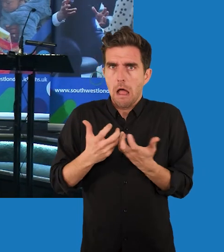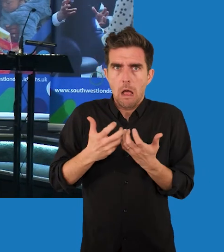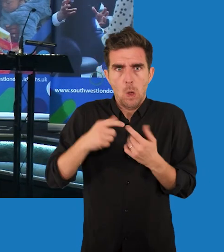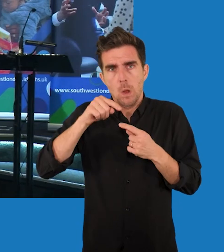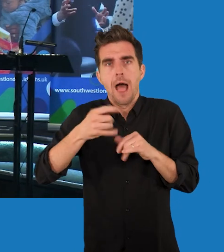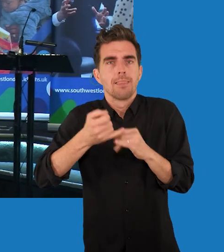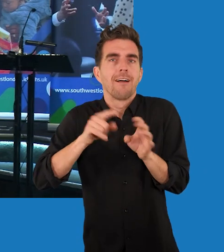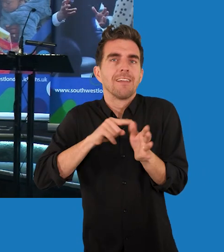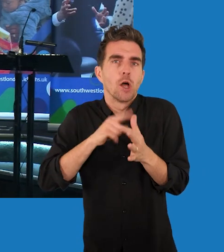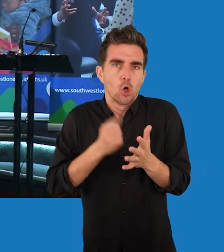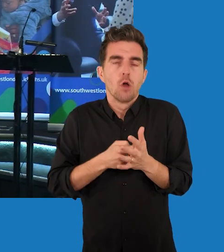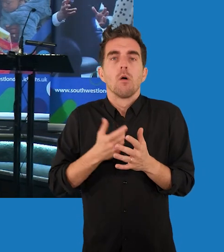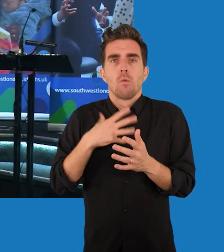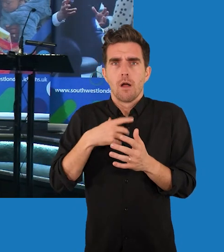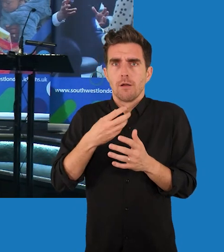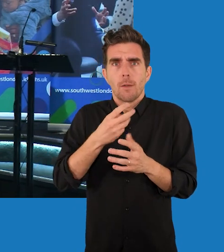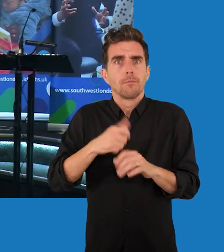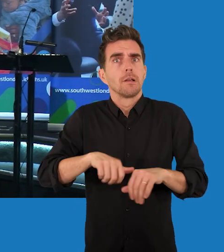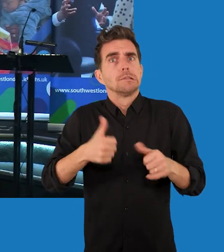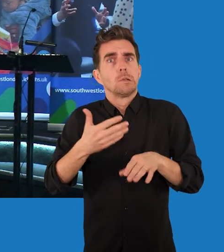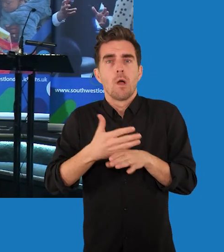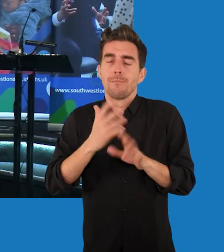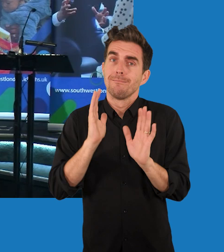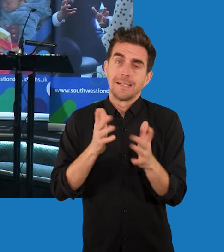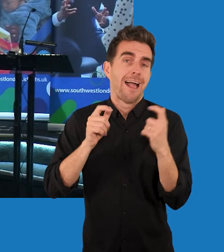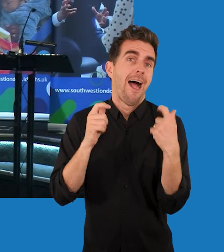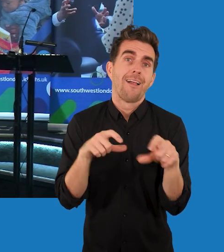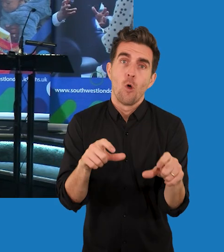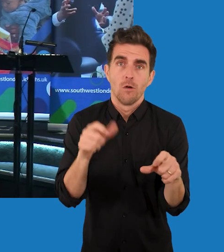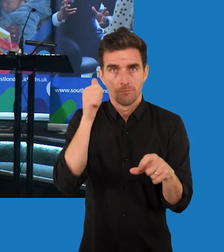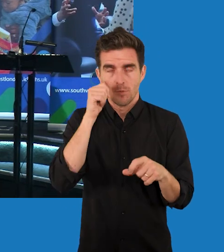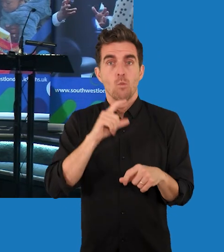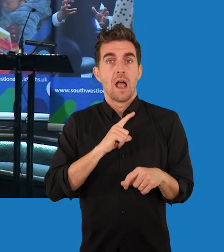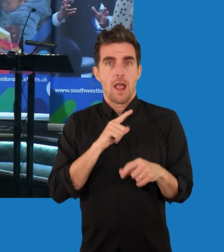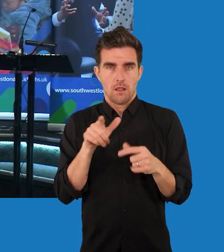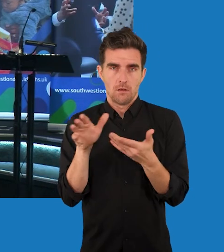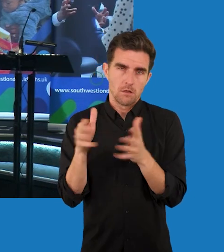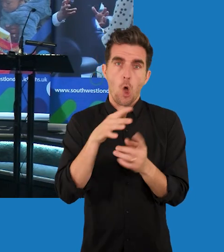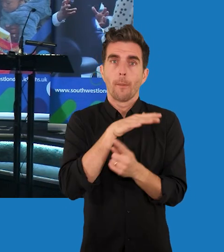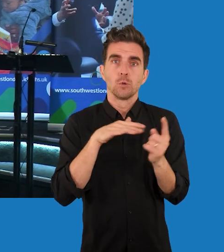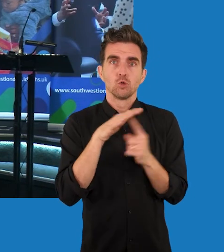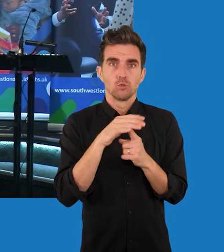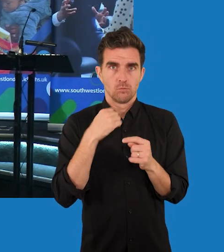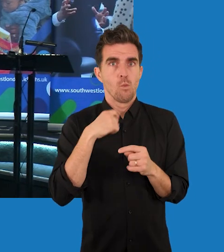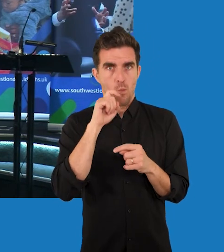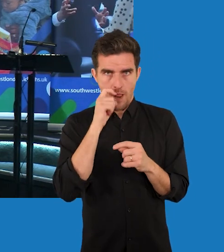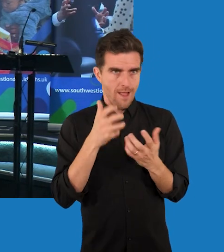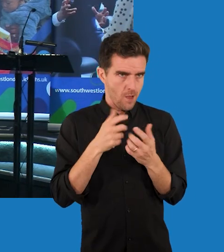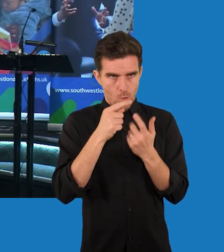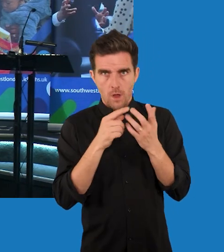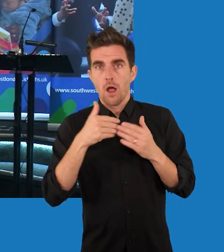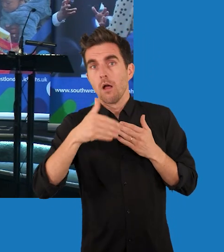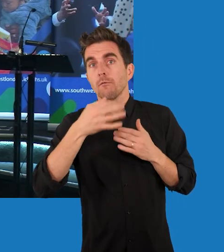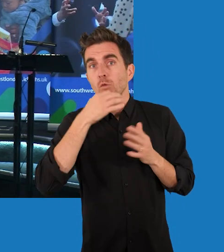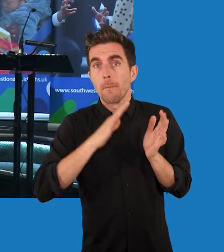exactly how we're going to do that. But it's obvious that some of the really good work that we're doing needs to continue as part of that shift into the community, and it's how